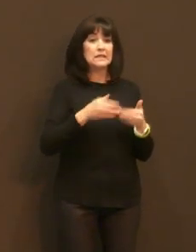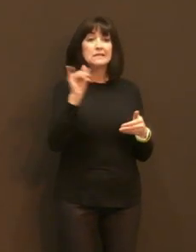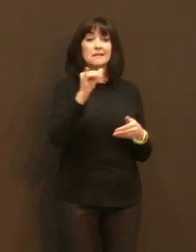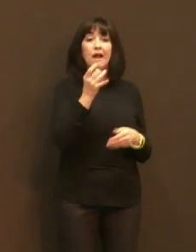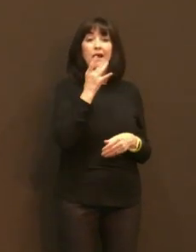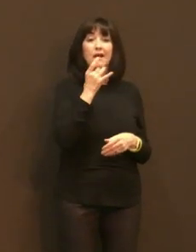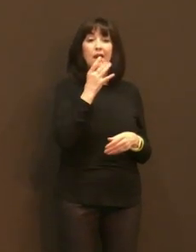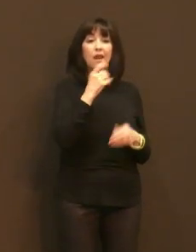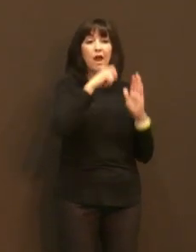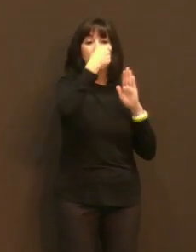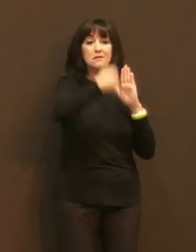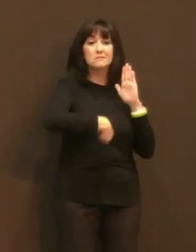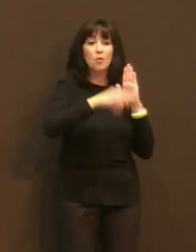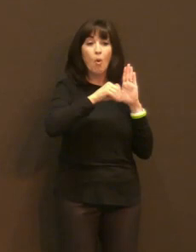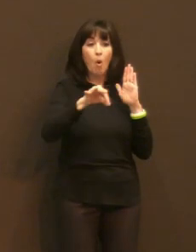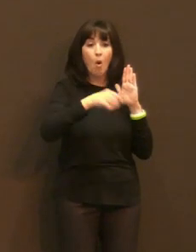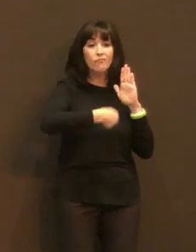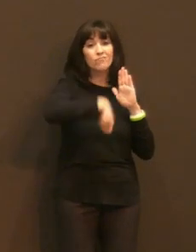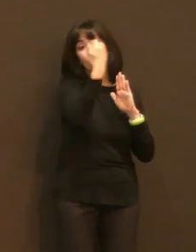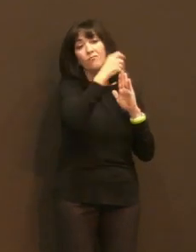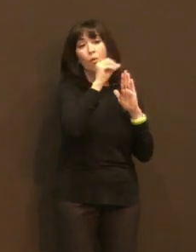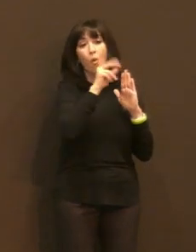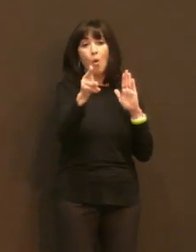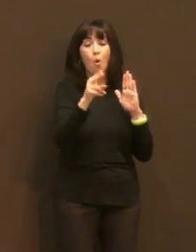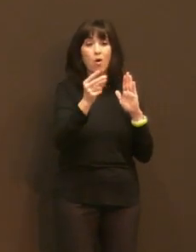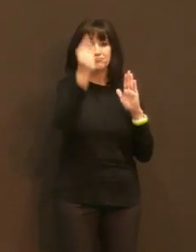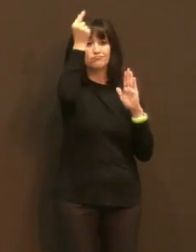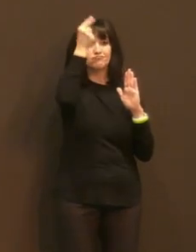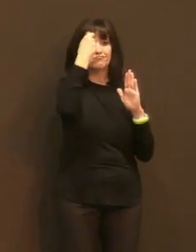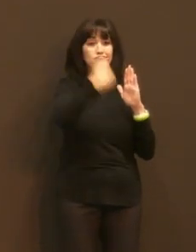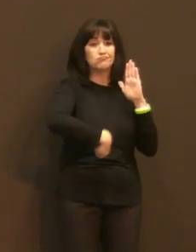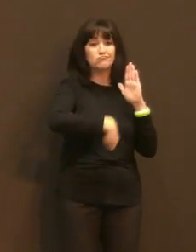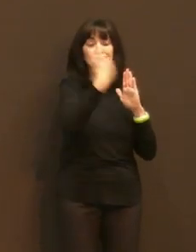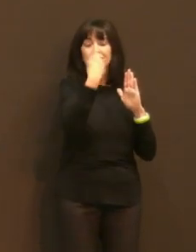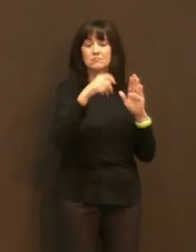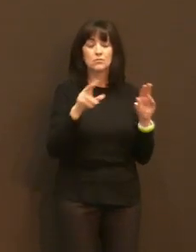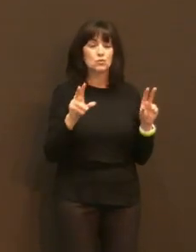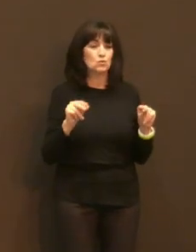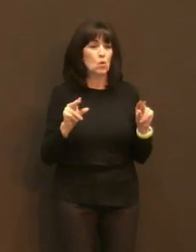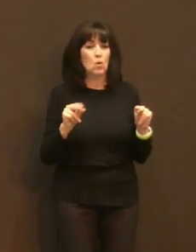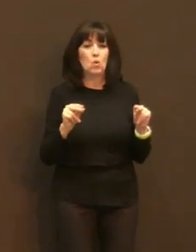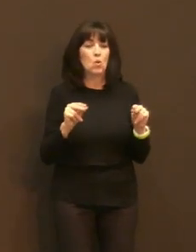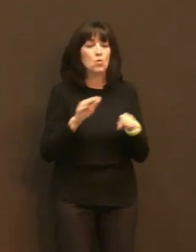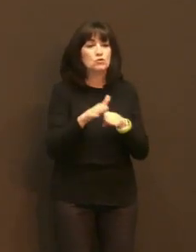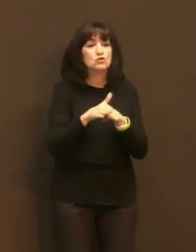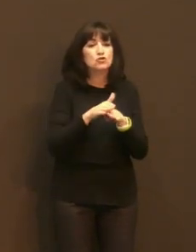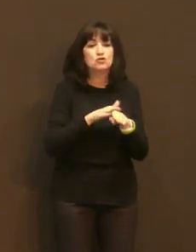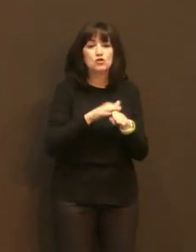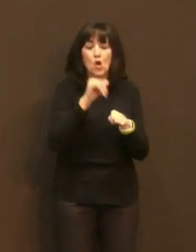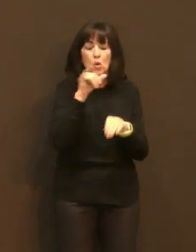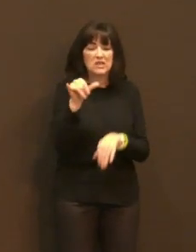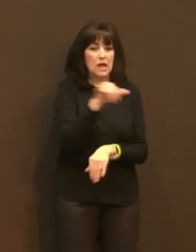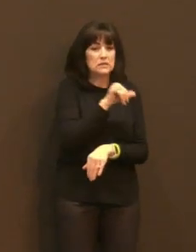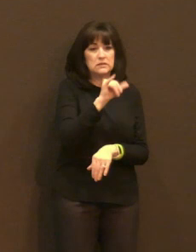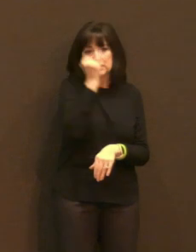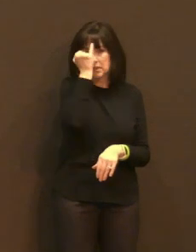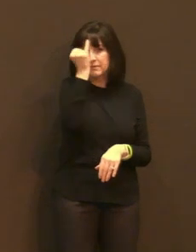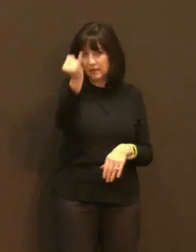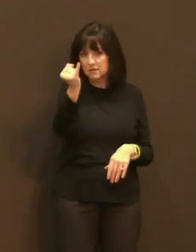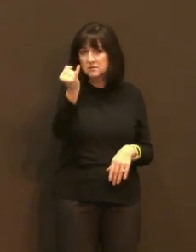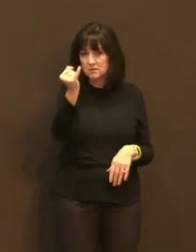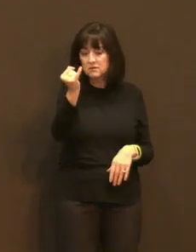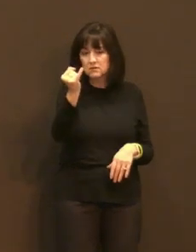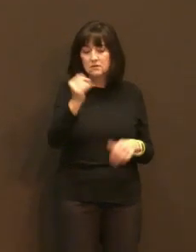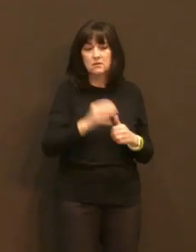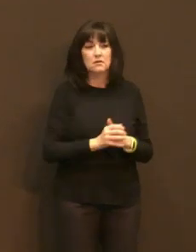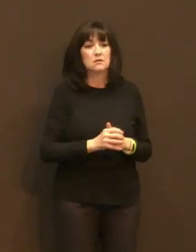that's been recommended by the federal government looks like a dimmer switch. But one of the things that everybody needs to be clear on,